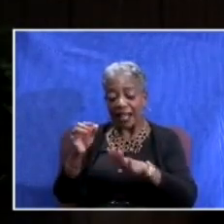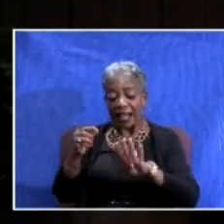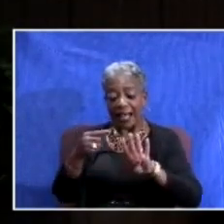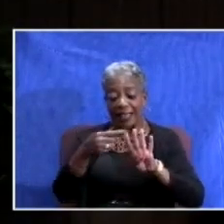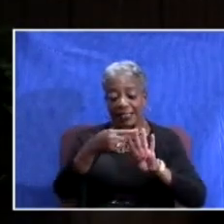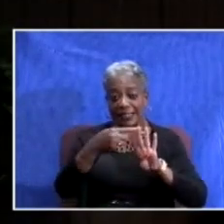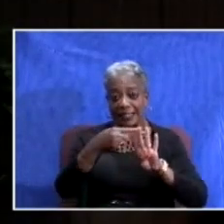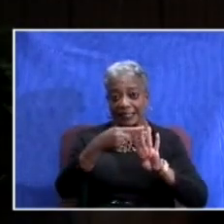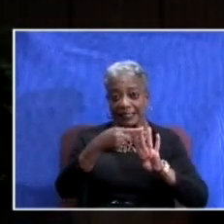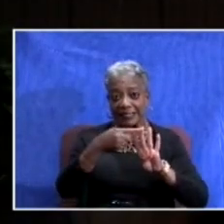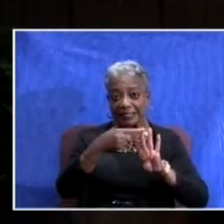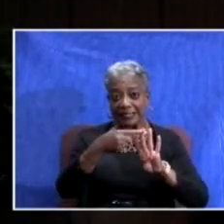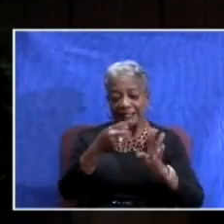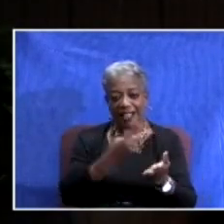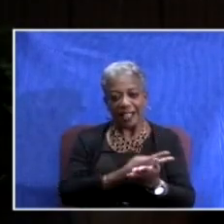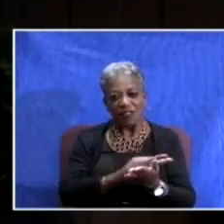inferior.